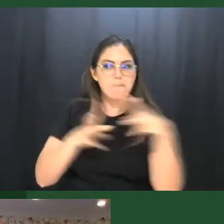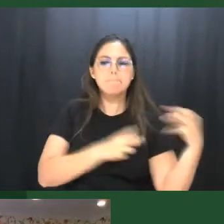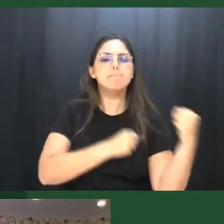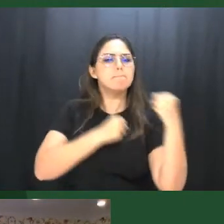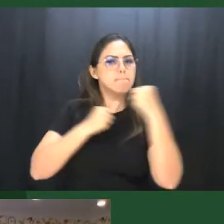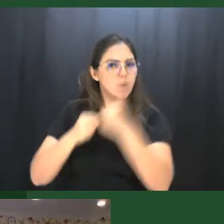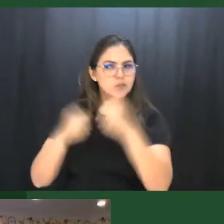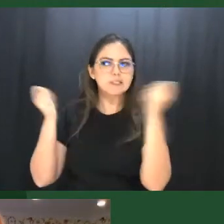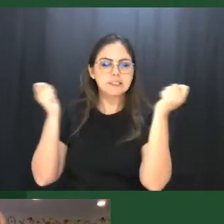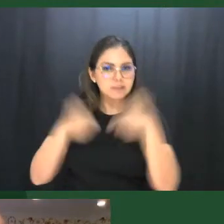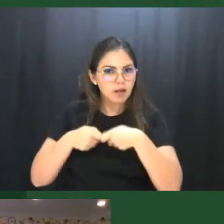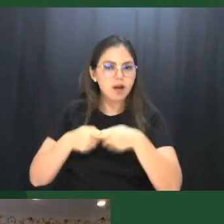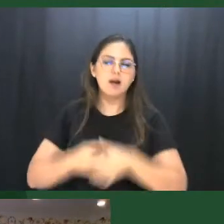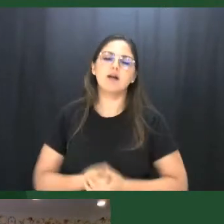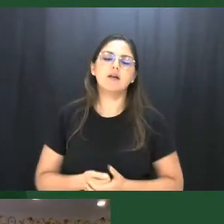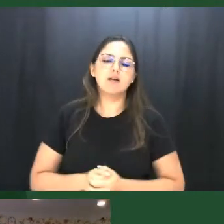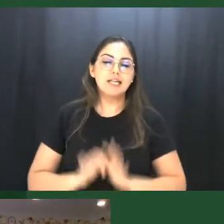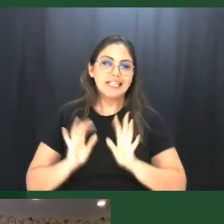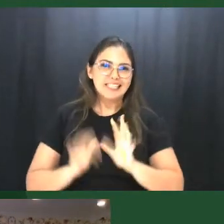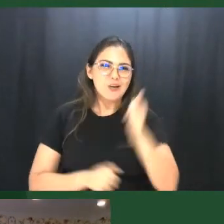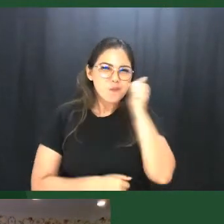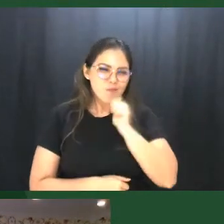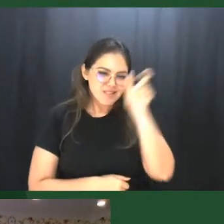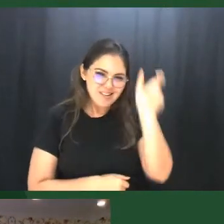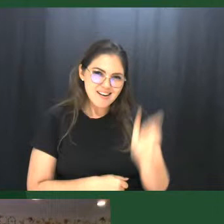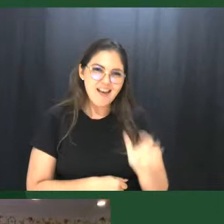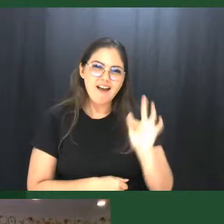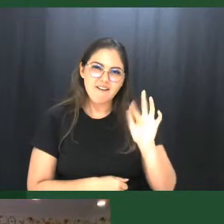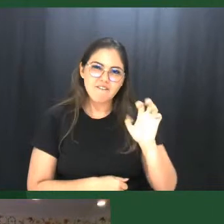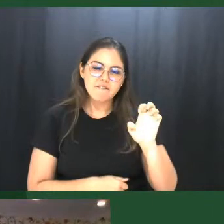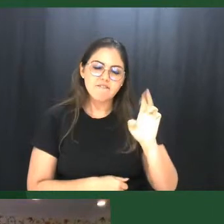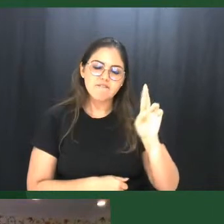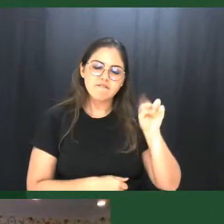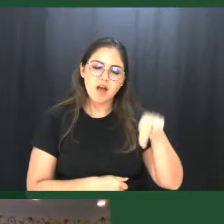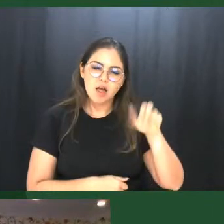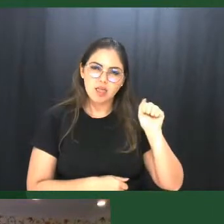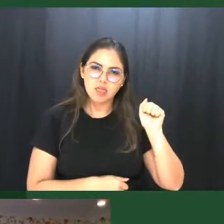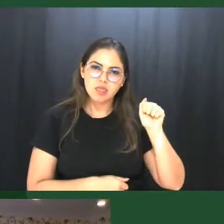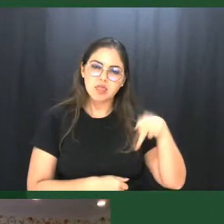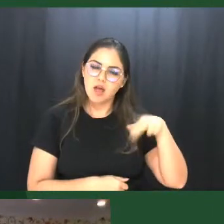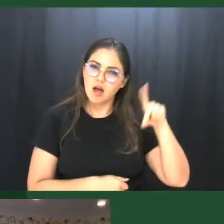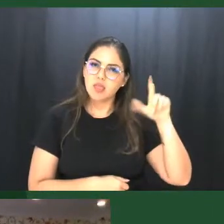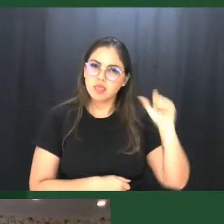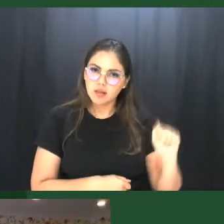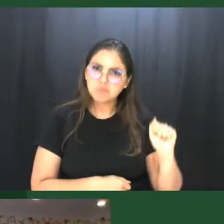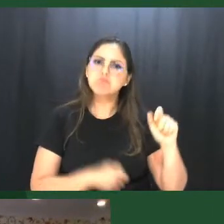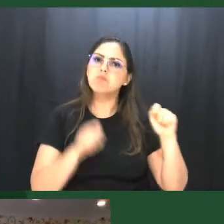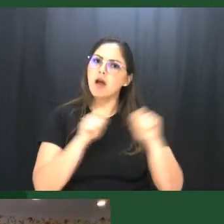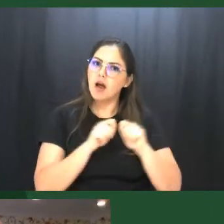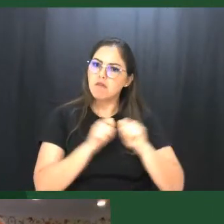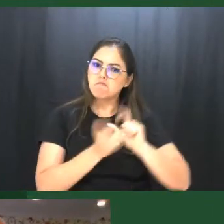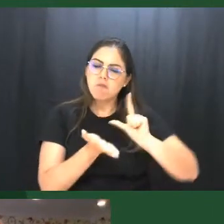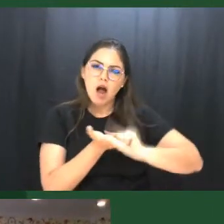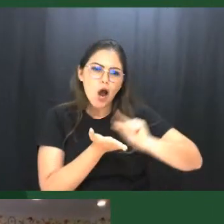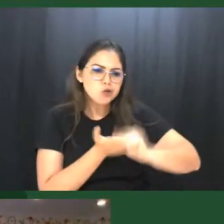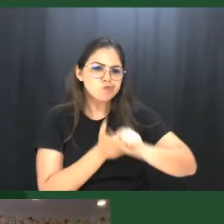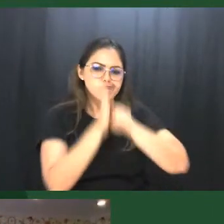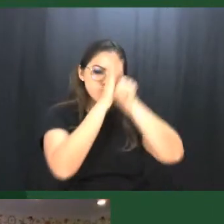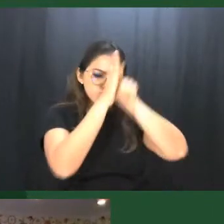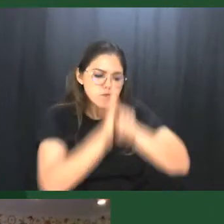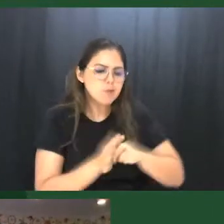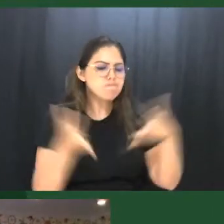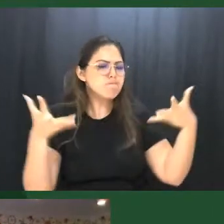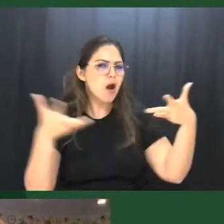papers that study maybe 300 papers that have been done about visualization and machine